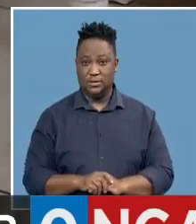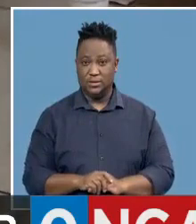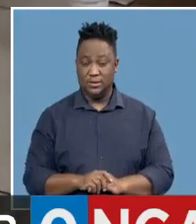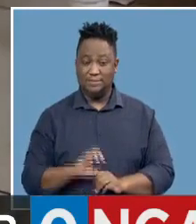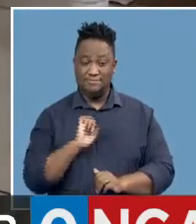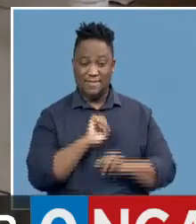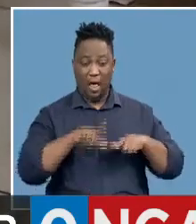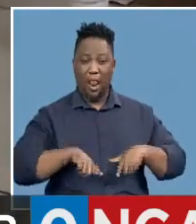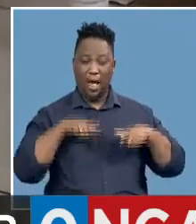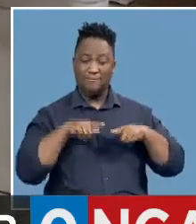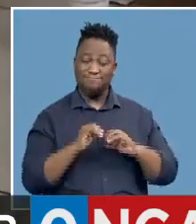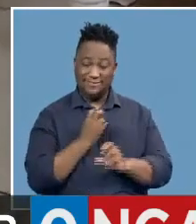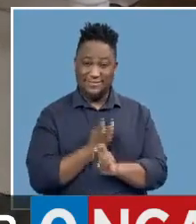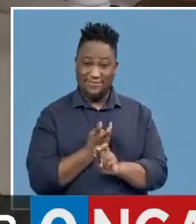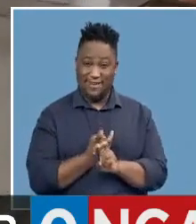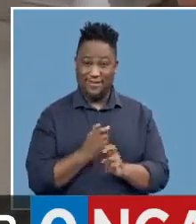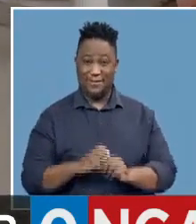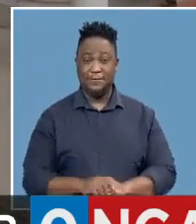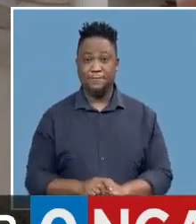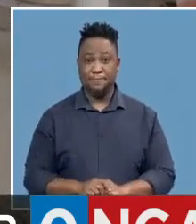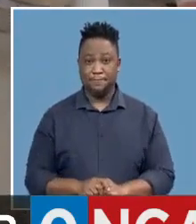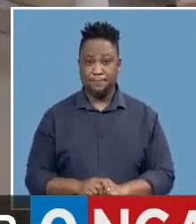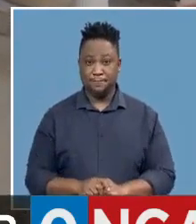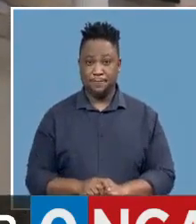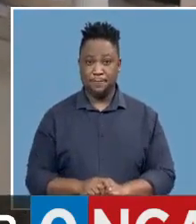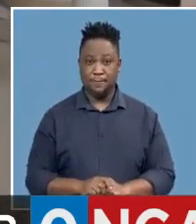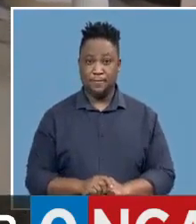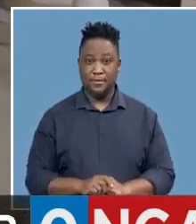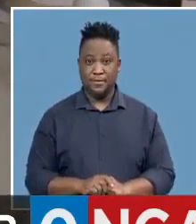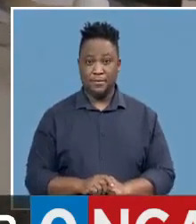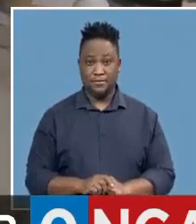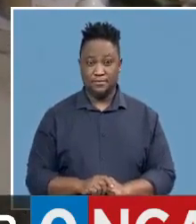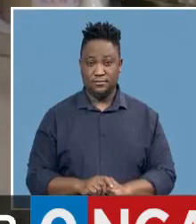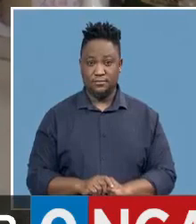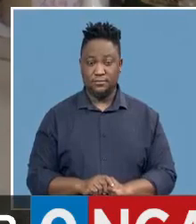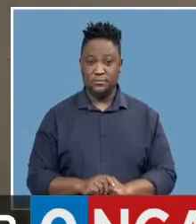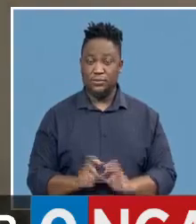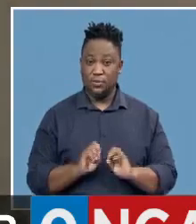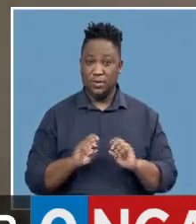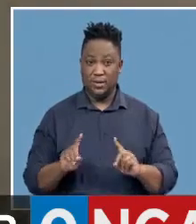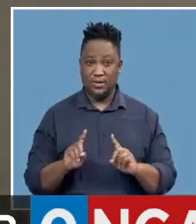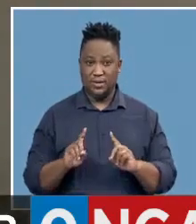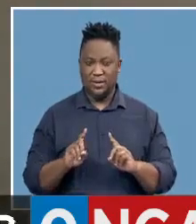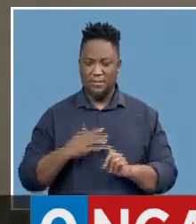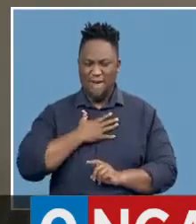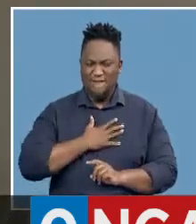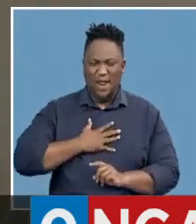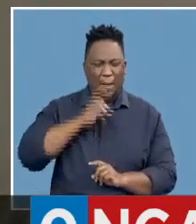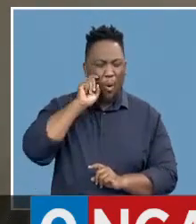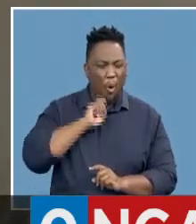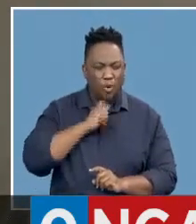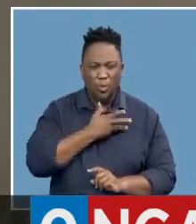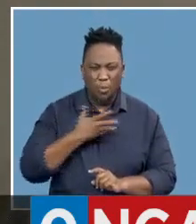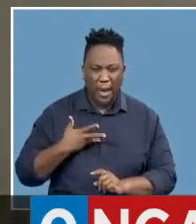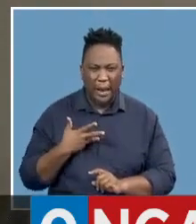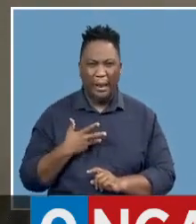has become unbearable. Oh, this has affected me so badly. I feel like an old granny.